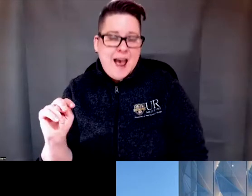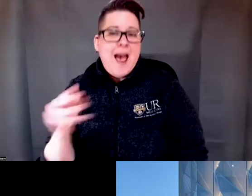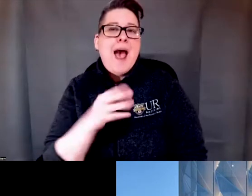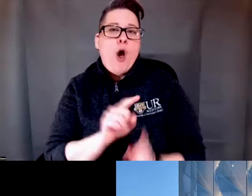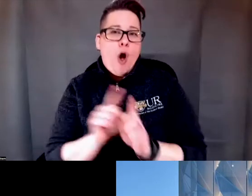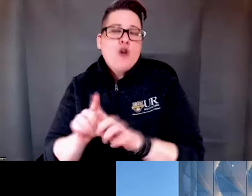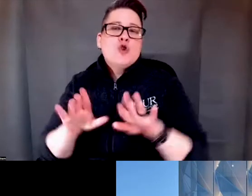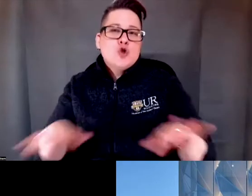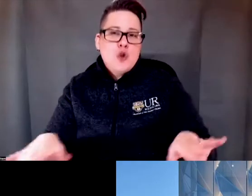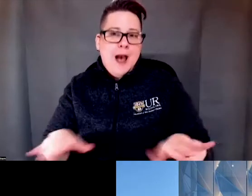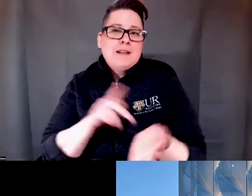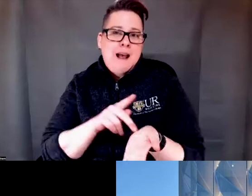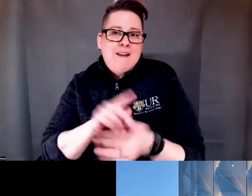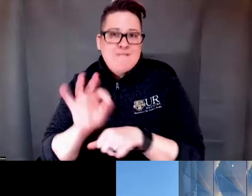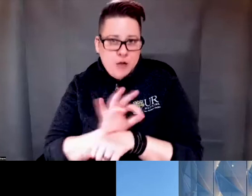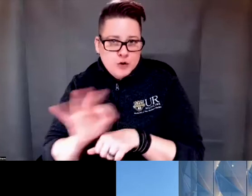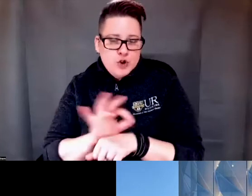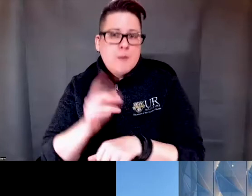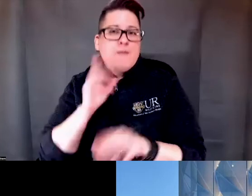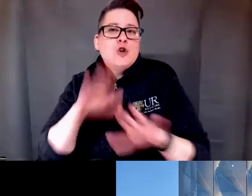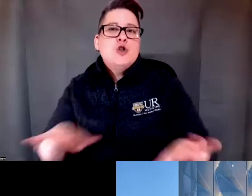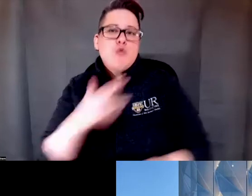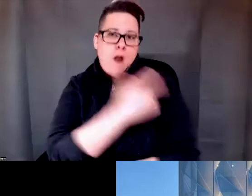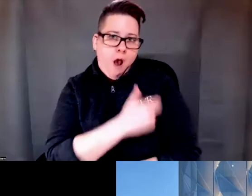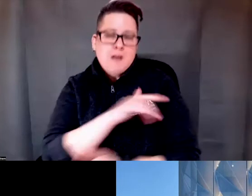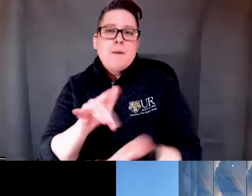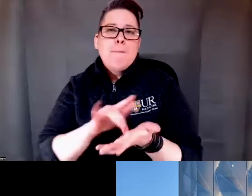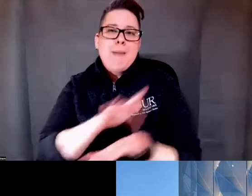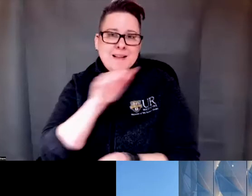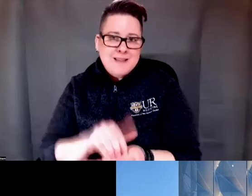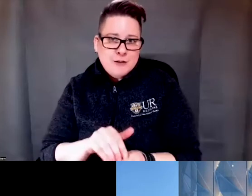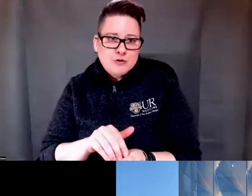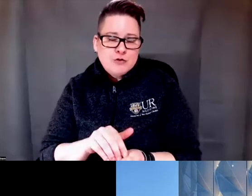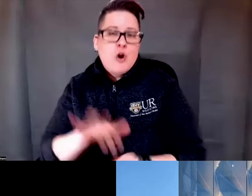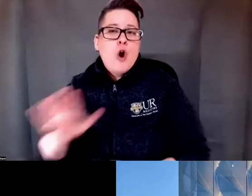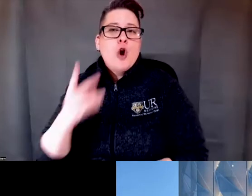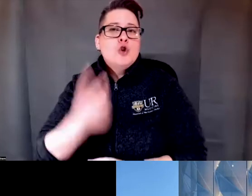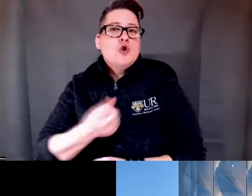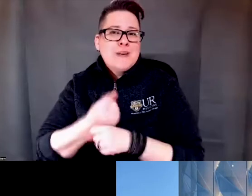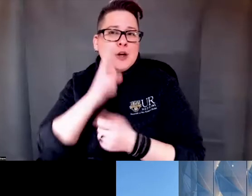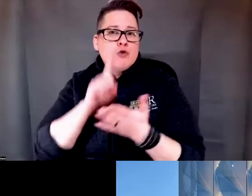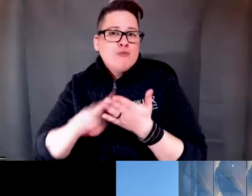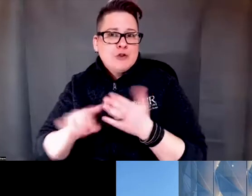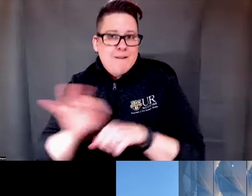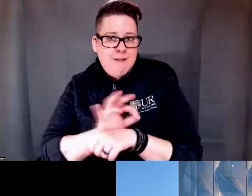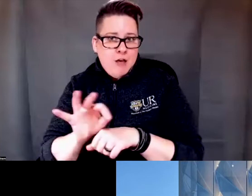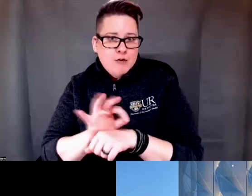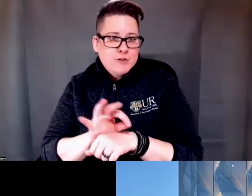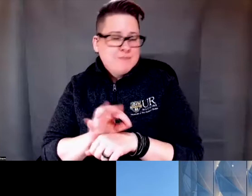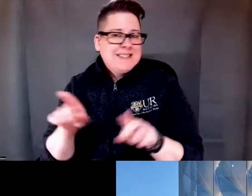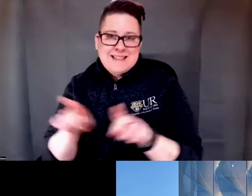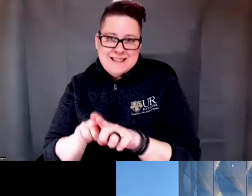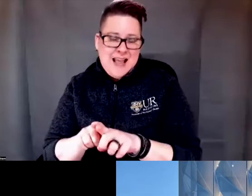did child psychiatry fellowship at Children's Hospital Medical Center, and did her 2 years of research fellowship at the same institute